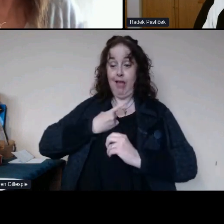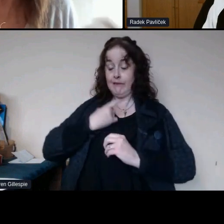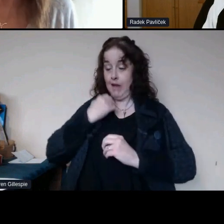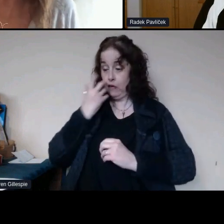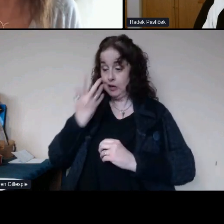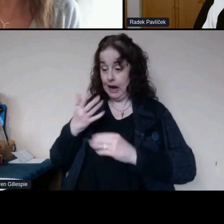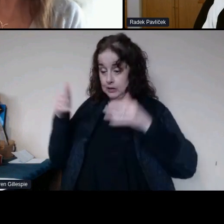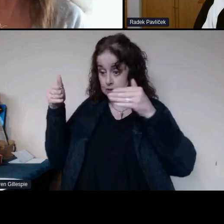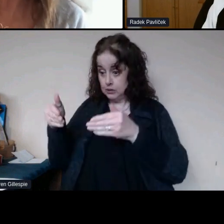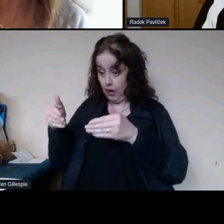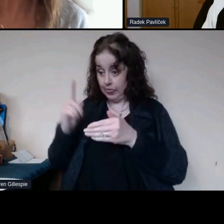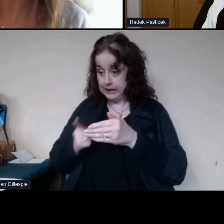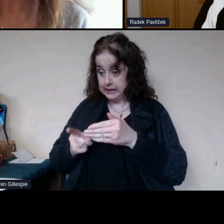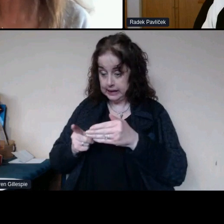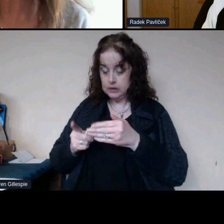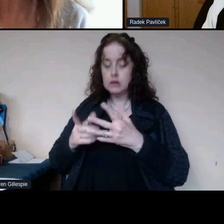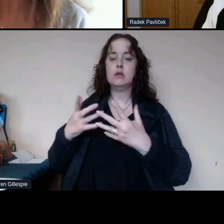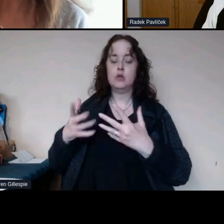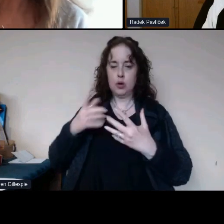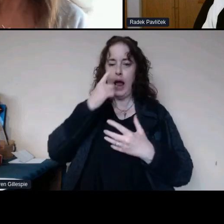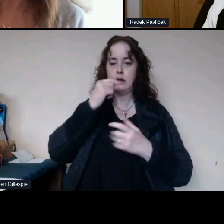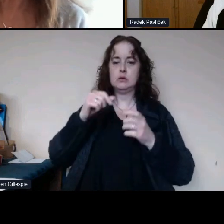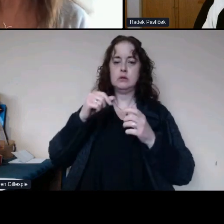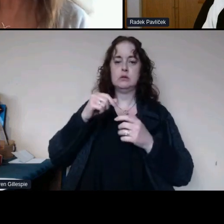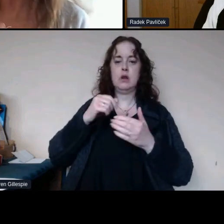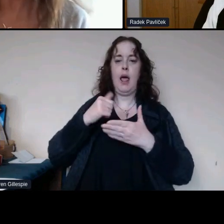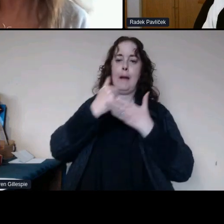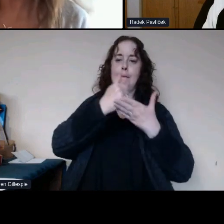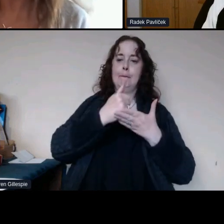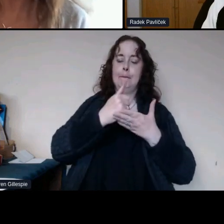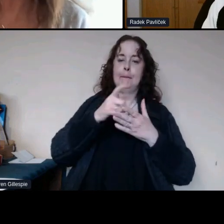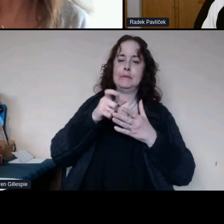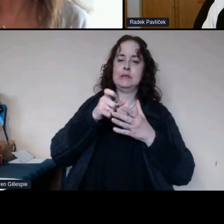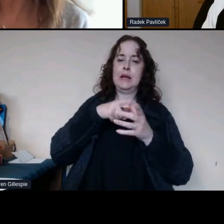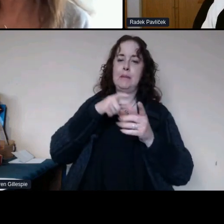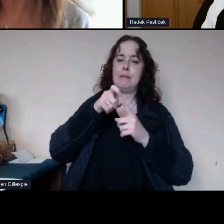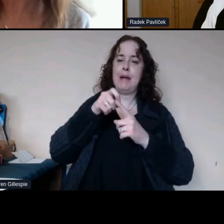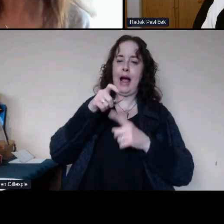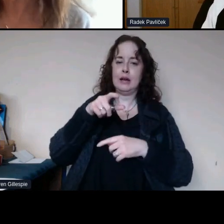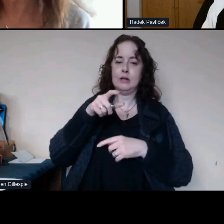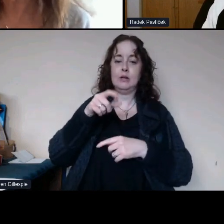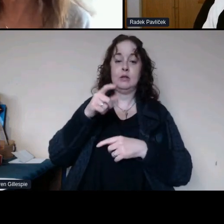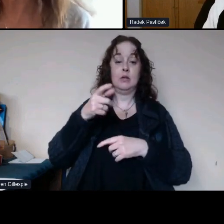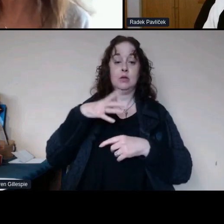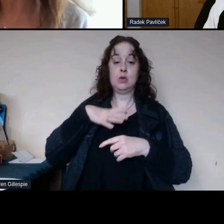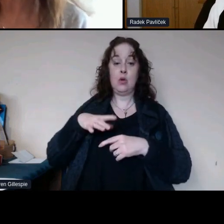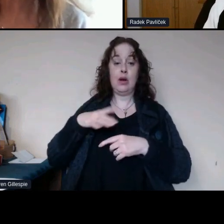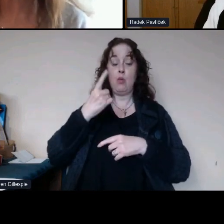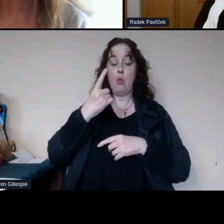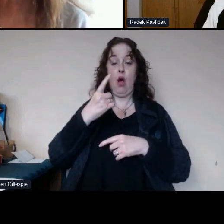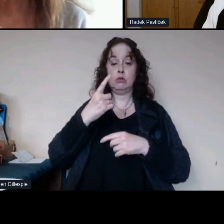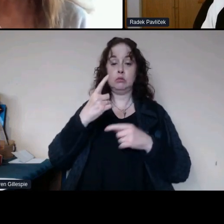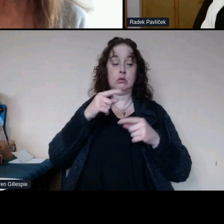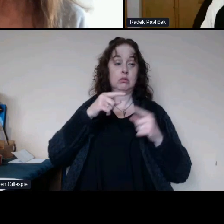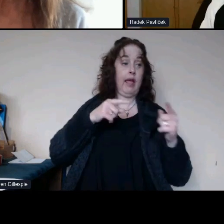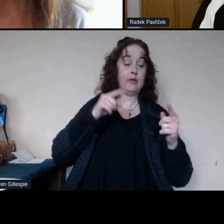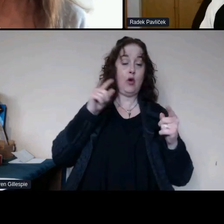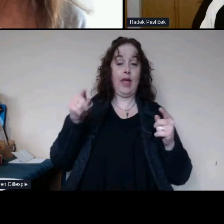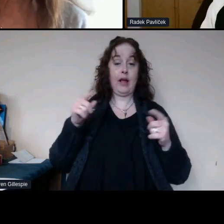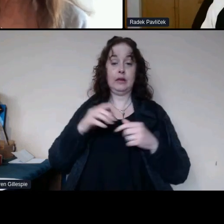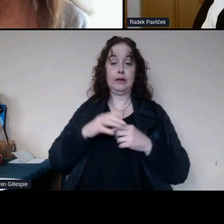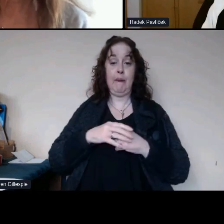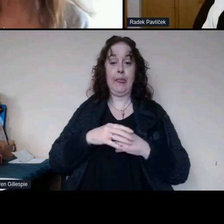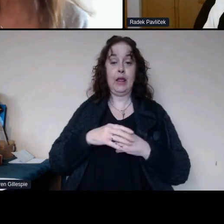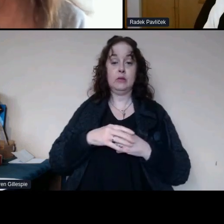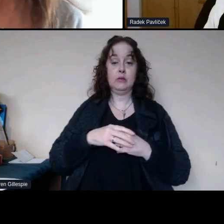still really benefit from having the CPAC. But we don't require one order or the other. I know on the other side, I know a lot